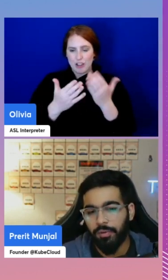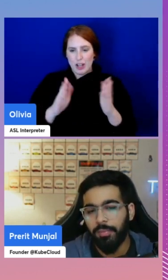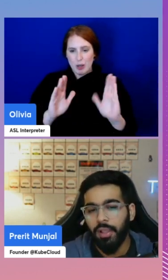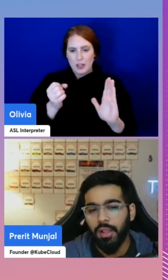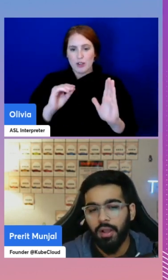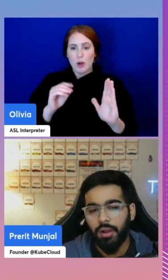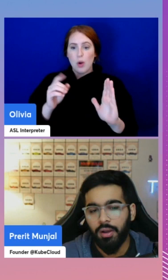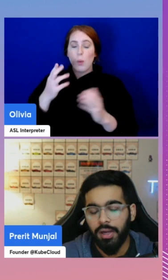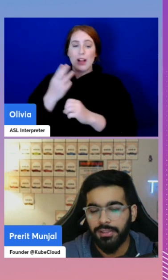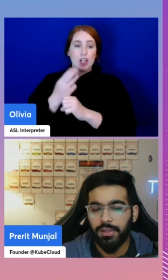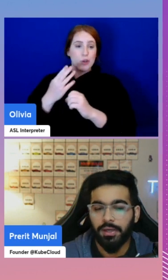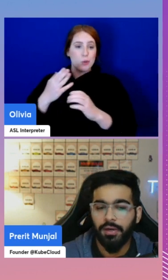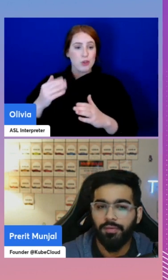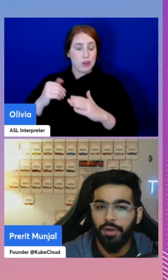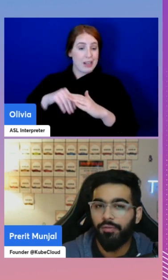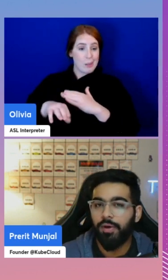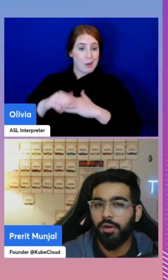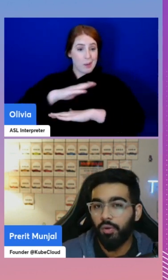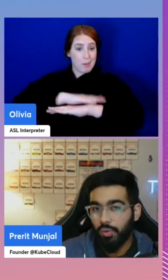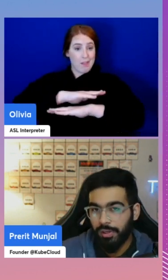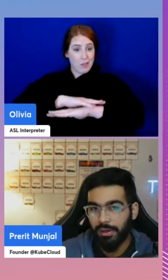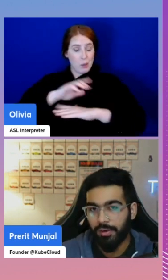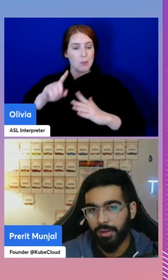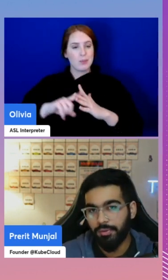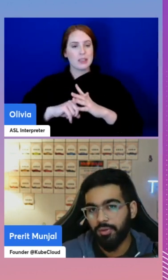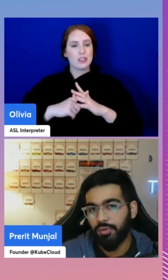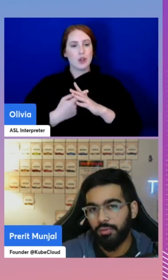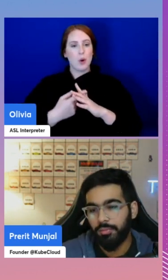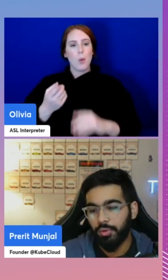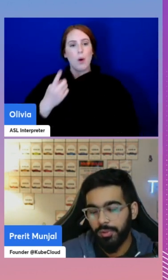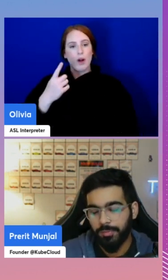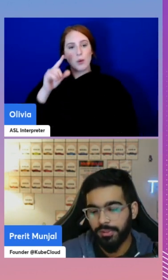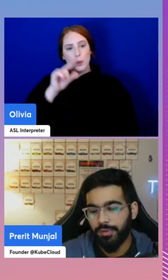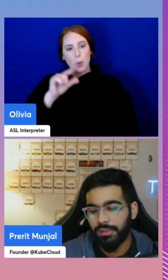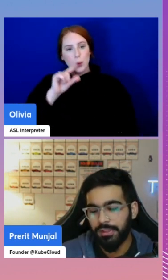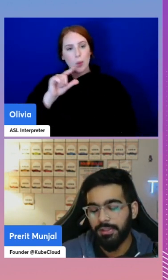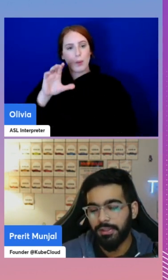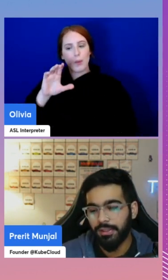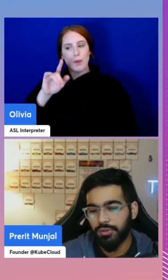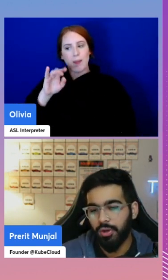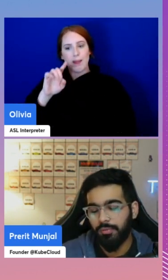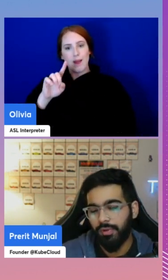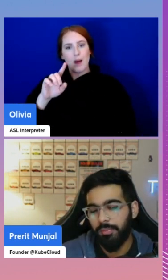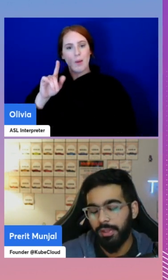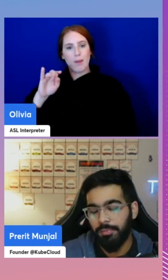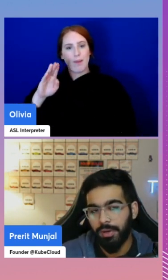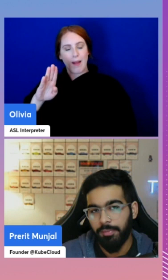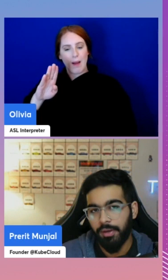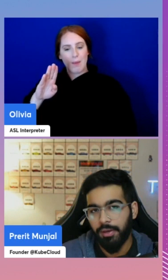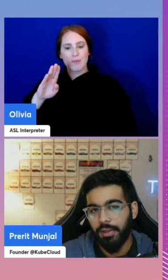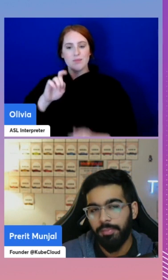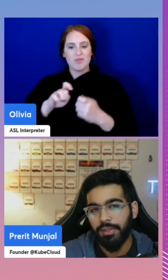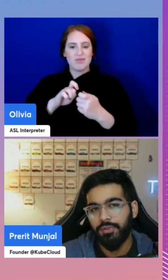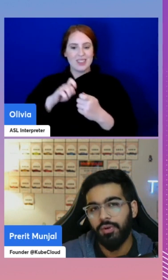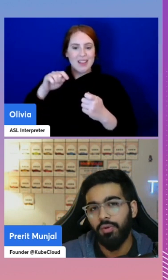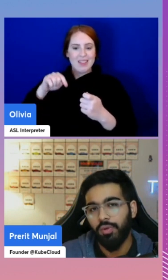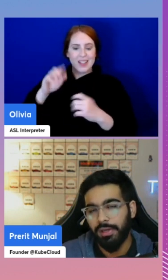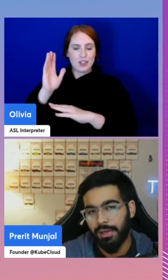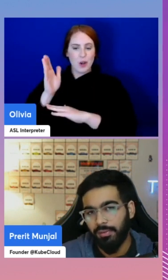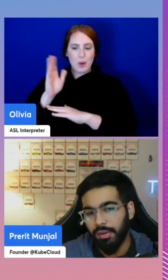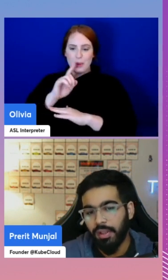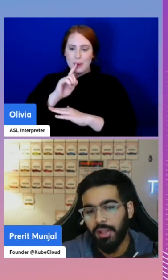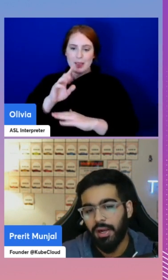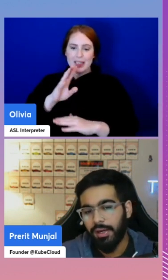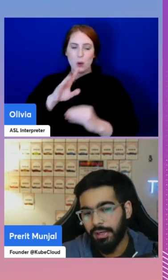our platform and started one of our Google Cloud labs. So to be specific, this talk will be primarily based on